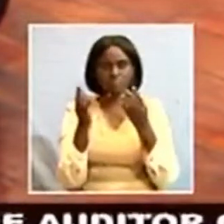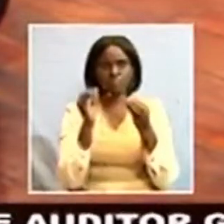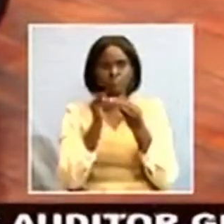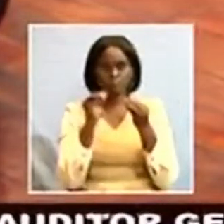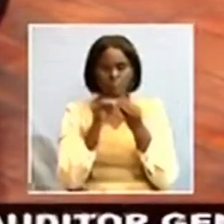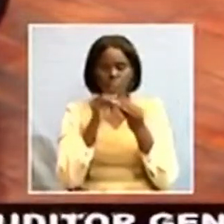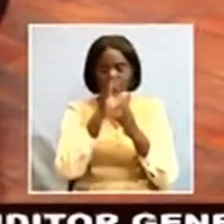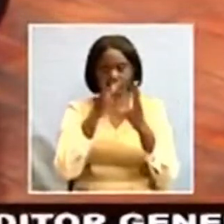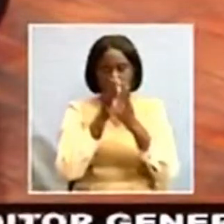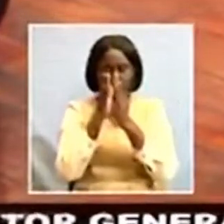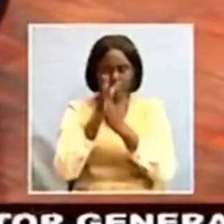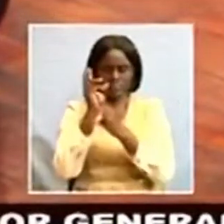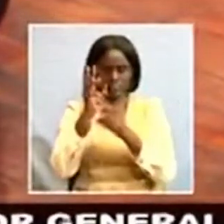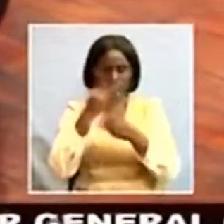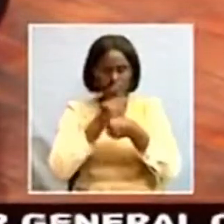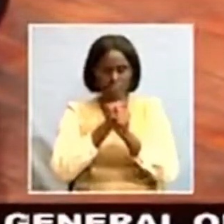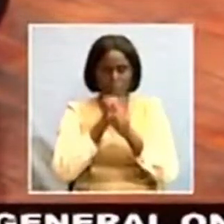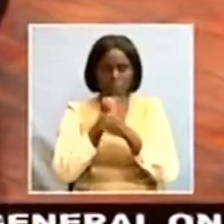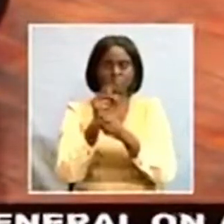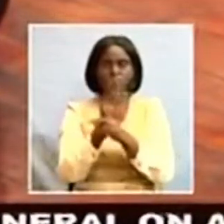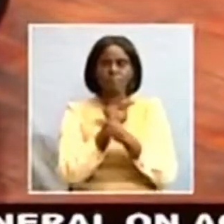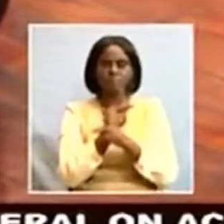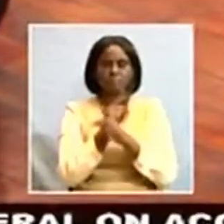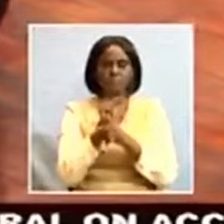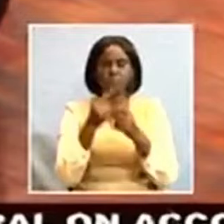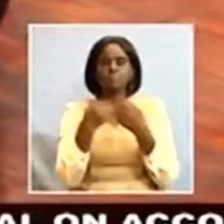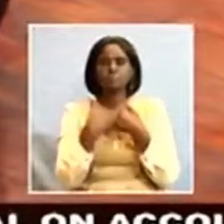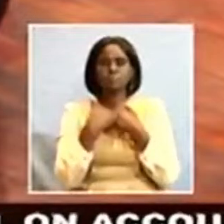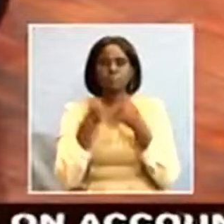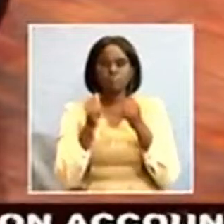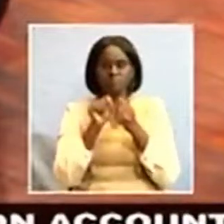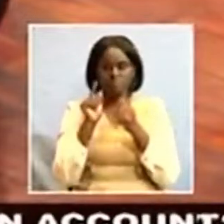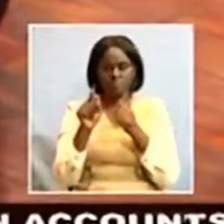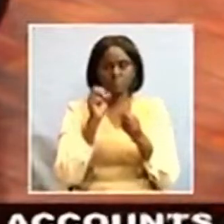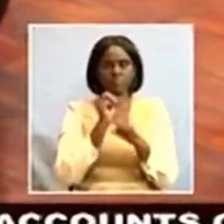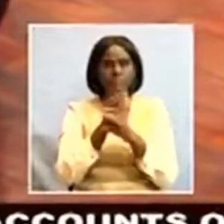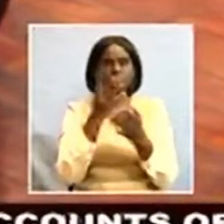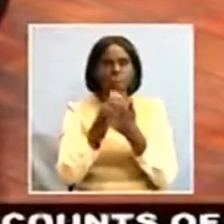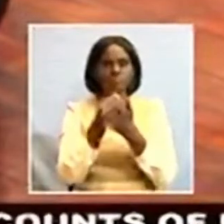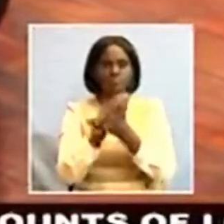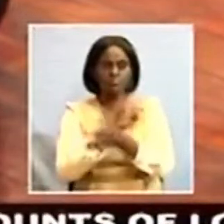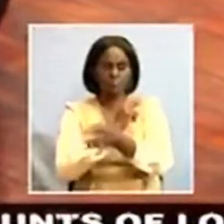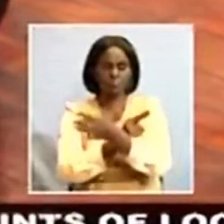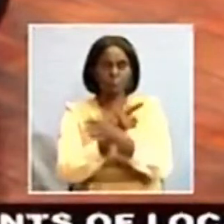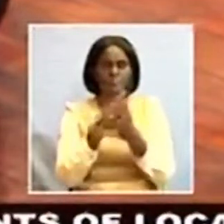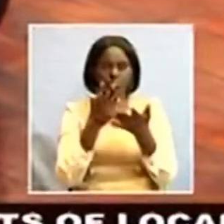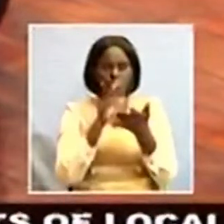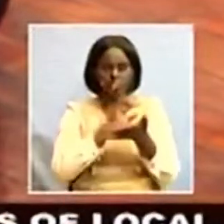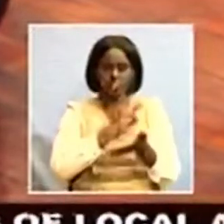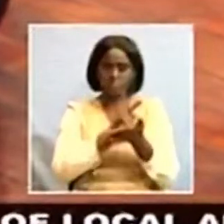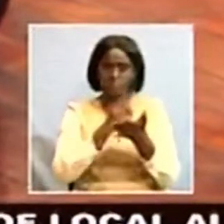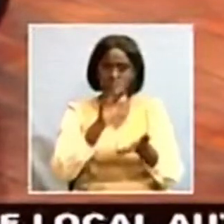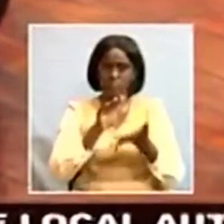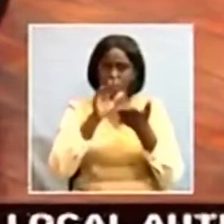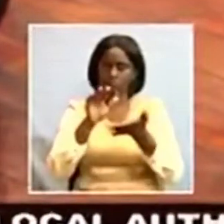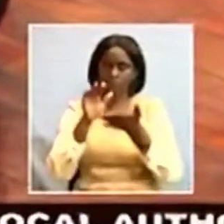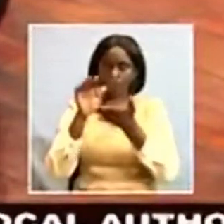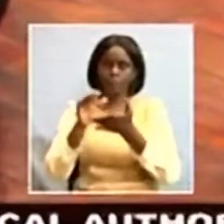Furthermore, targets will be formulated with careful consideration of the available resource allocation.